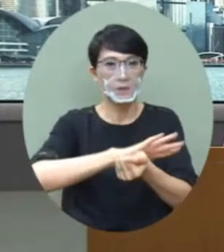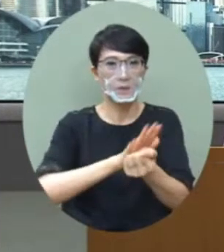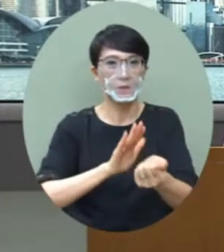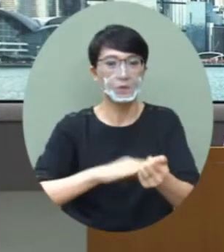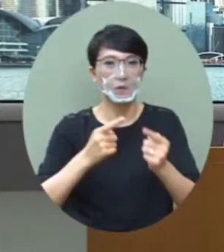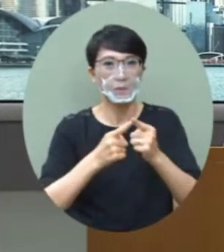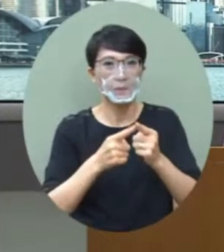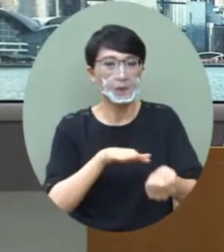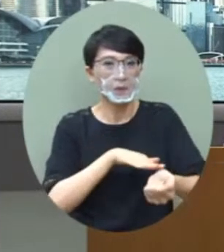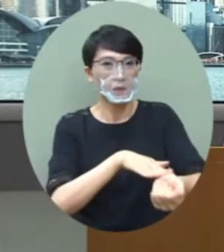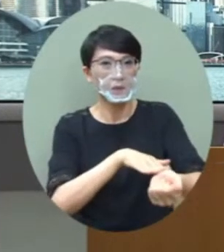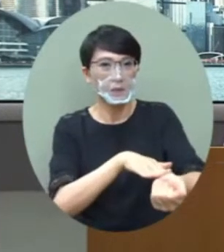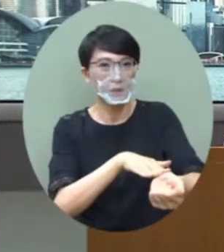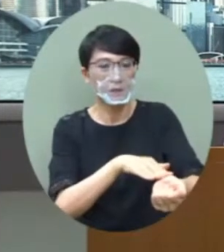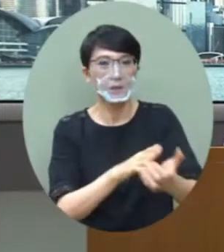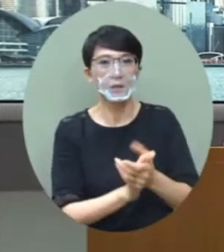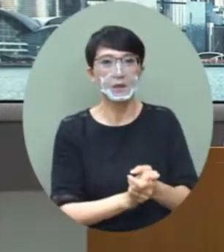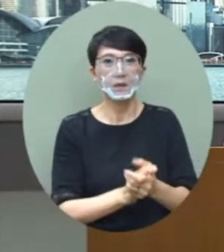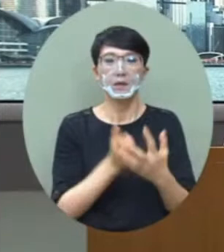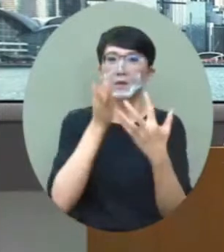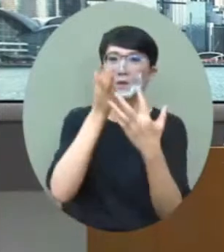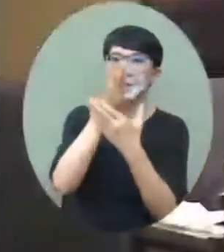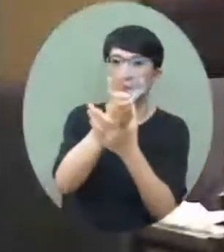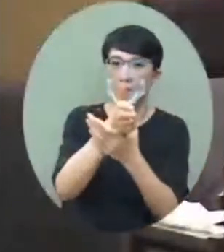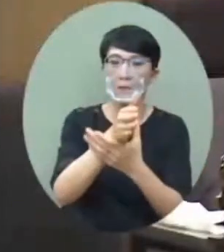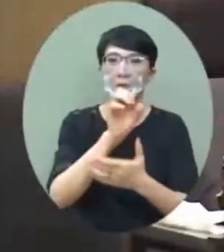COVID. Some experts encourage